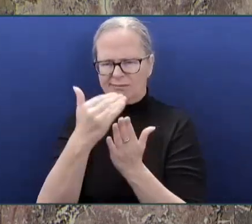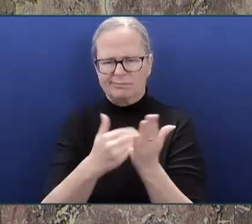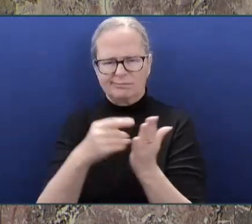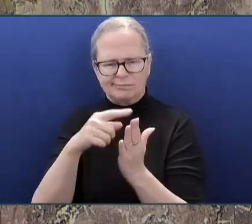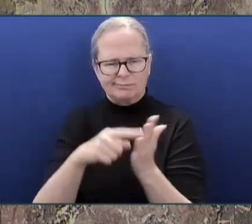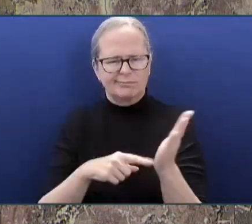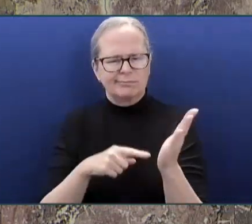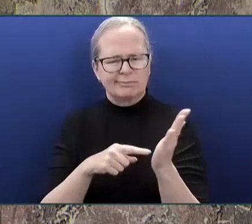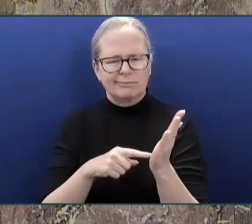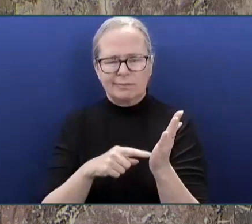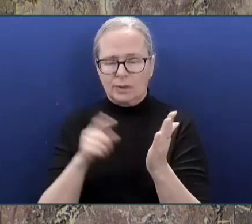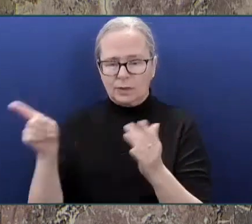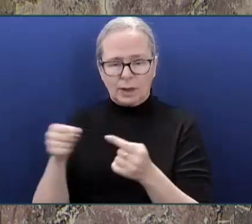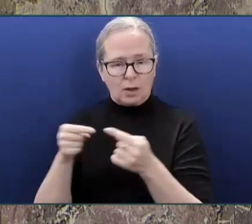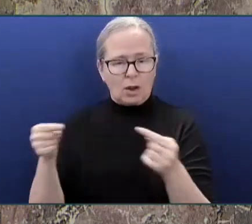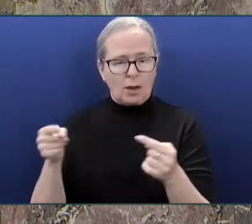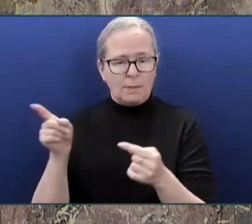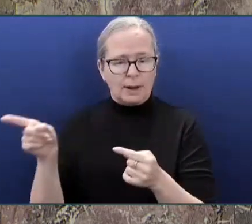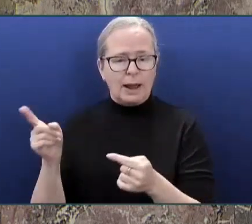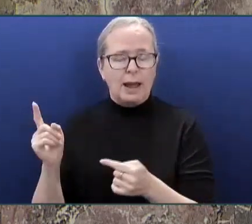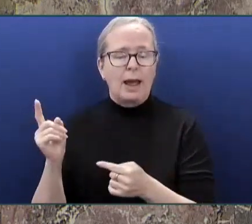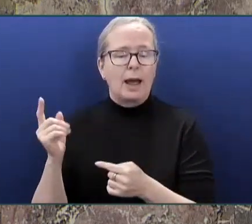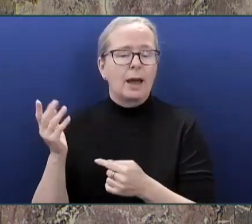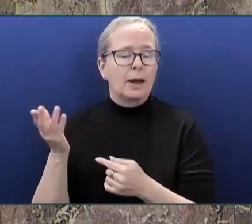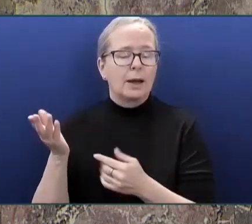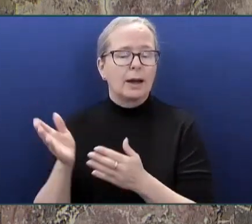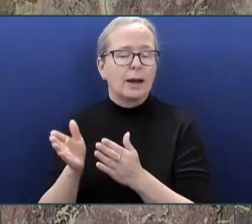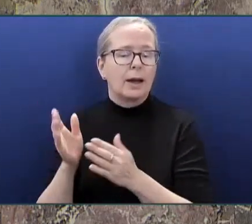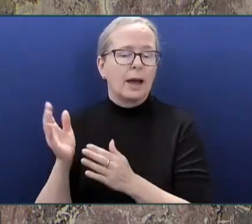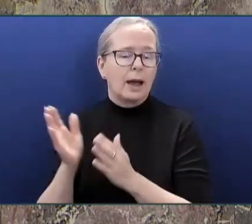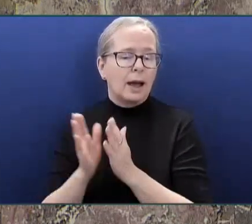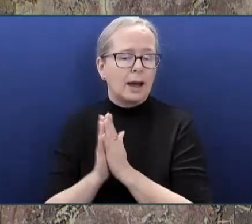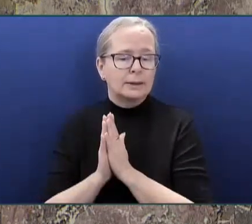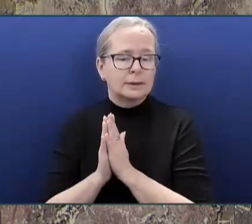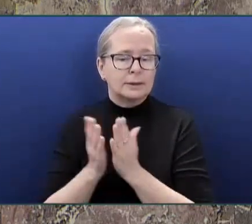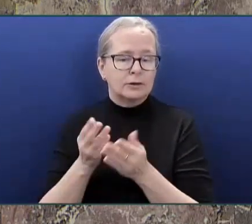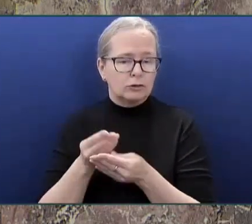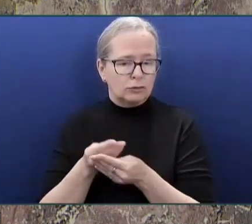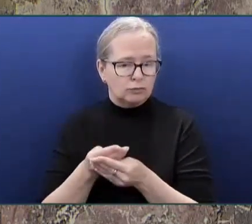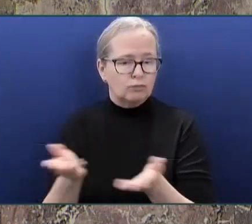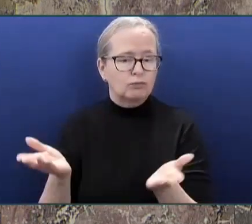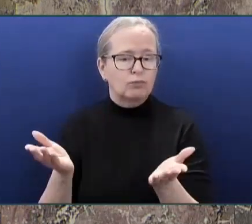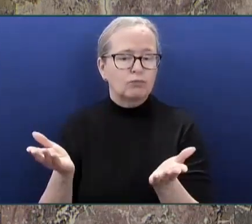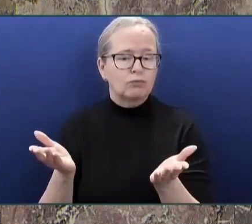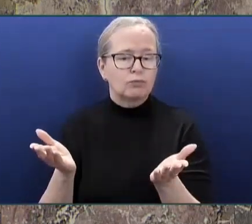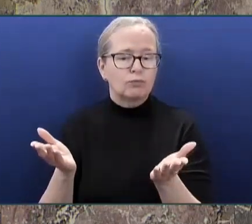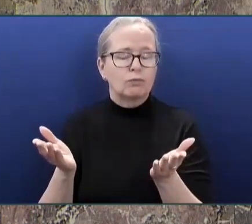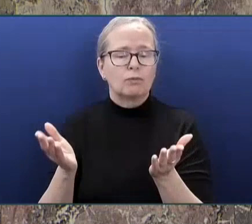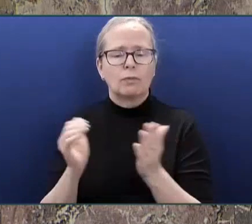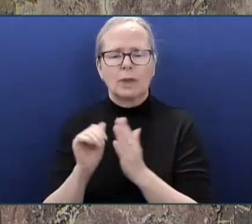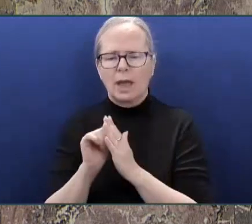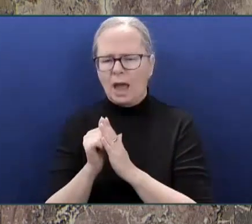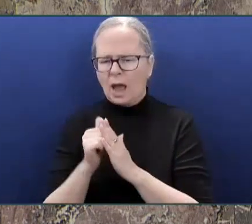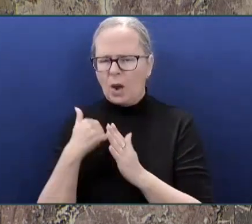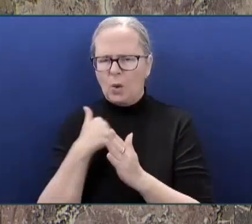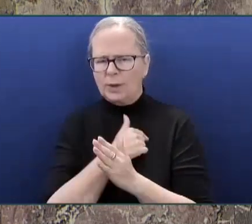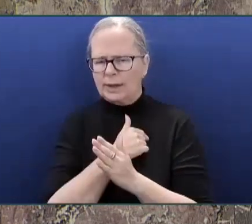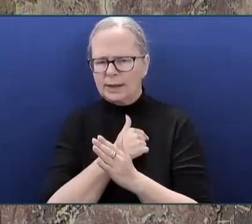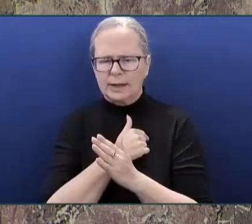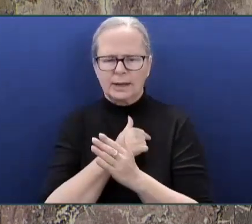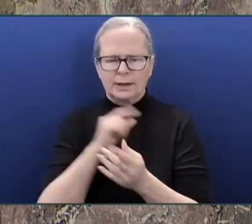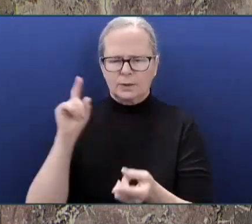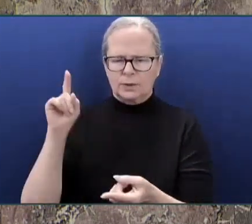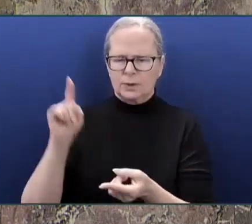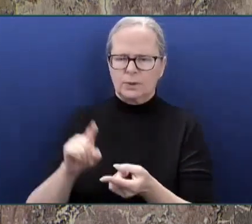to give life to our sectoral targets, particularly in the oil and gas sector. What we have committed to is